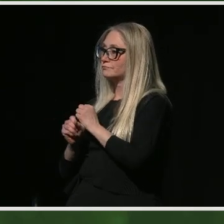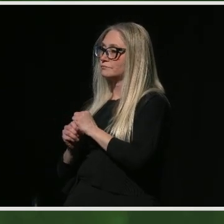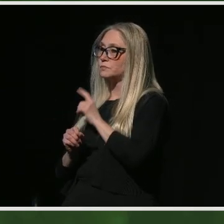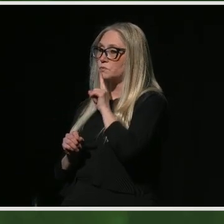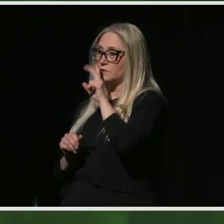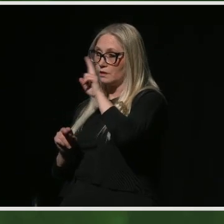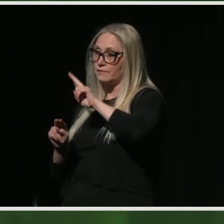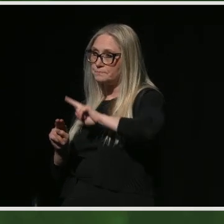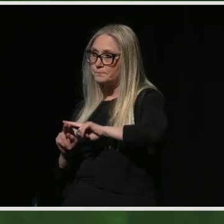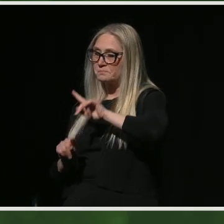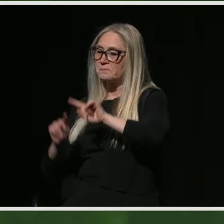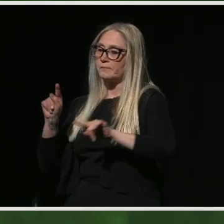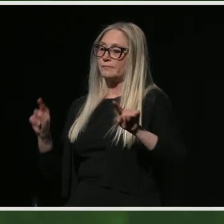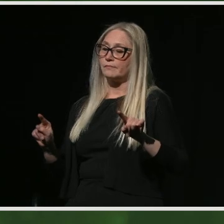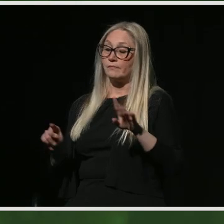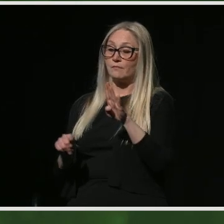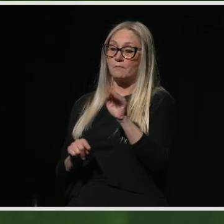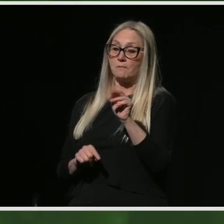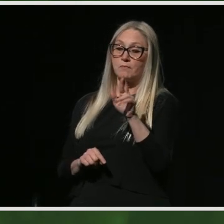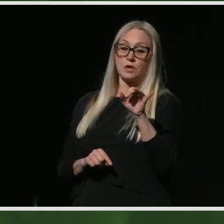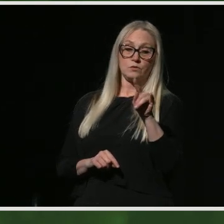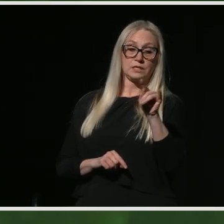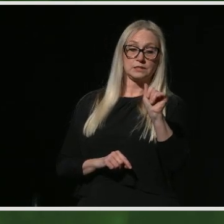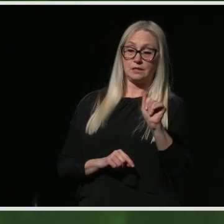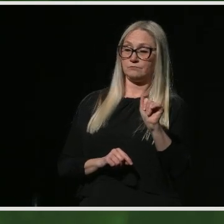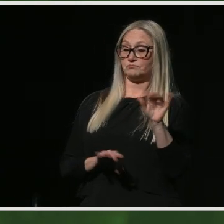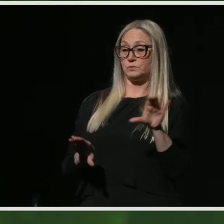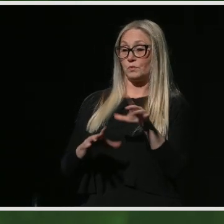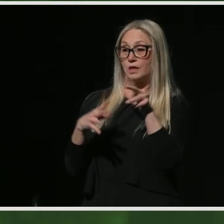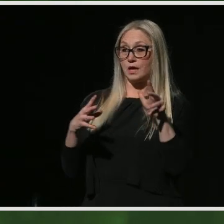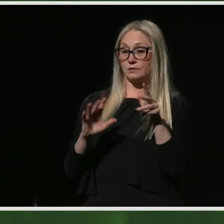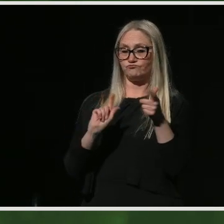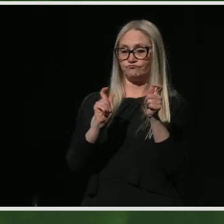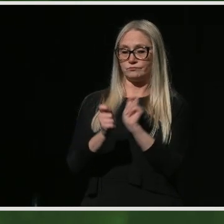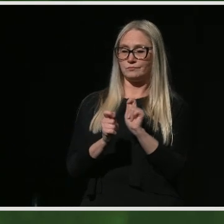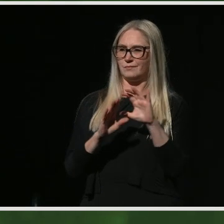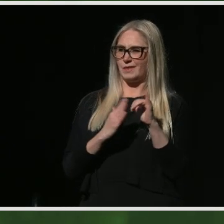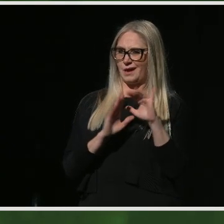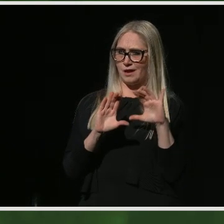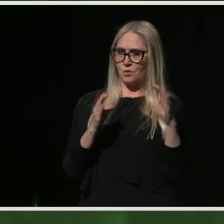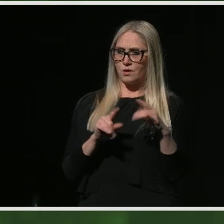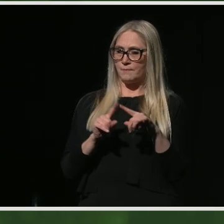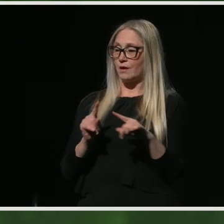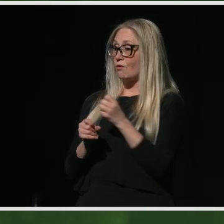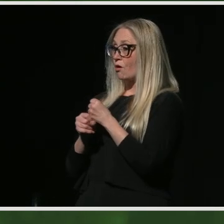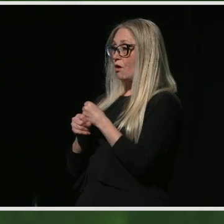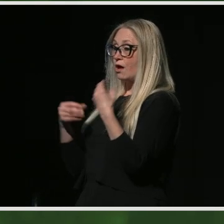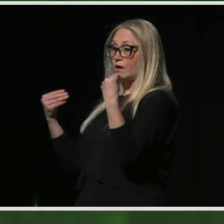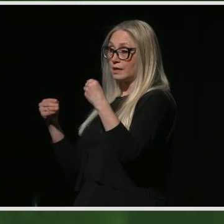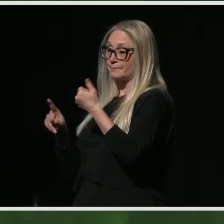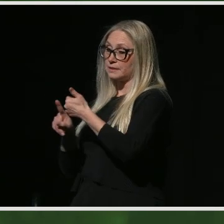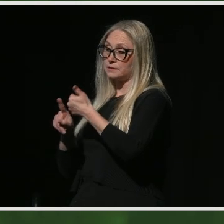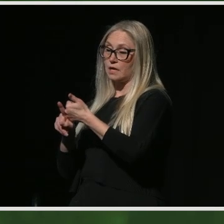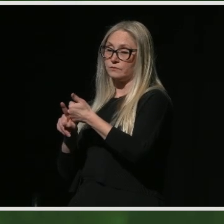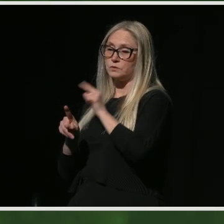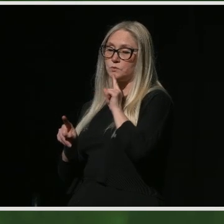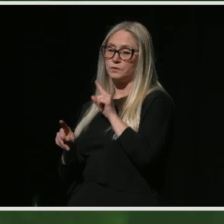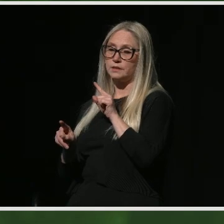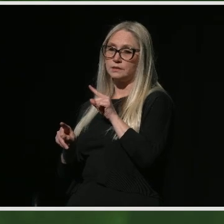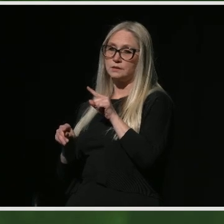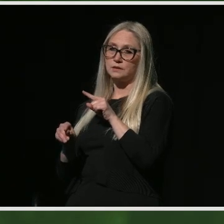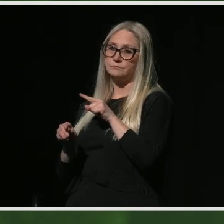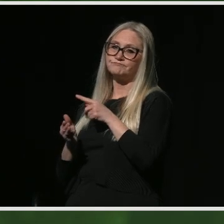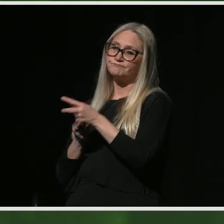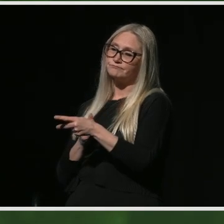versatile. And while the baristas were certainly doing a lot to modernize the category, the coffee shops themselves were losing valuable